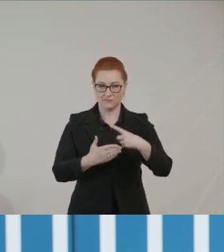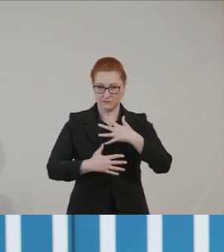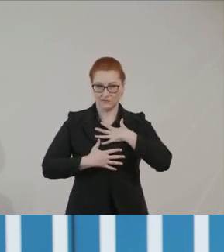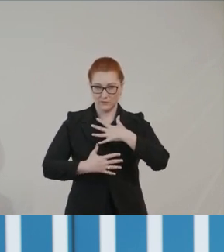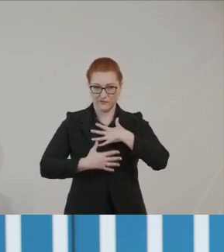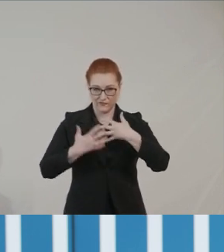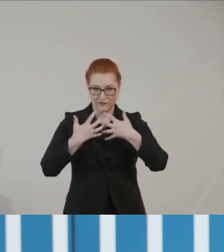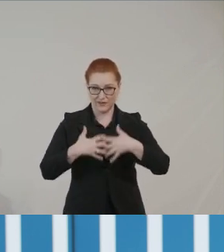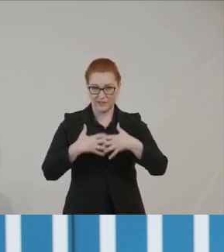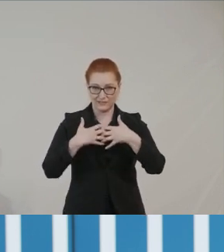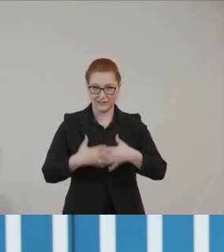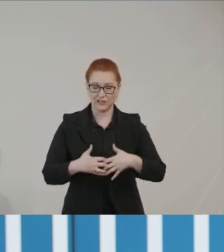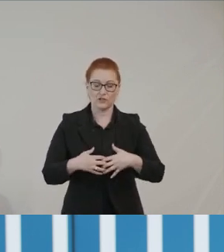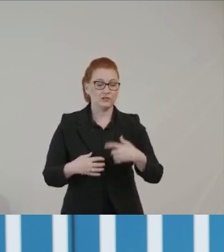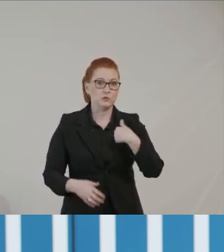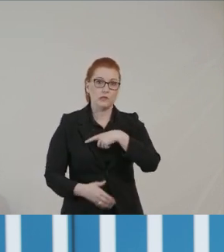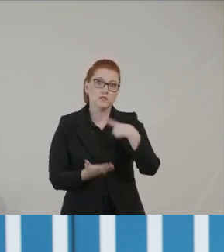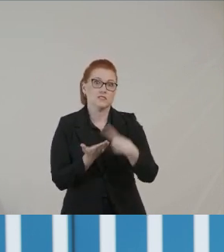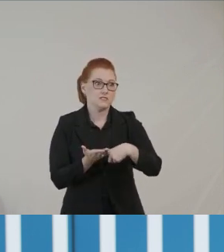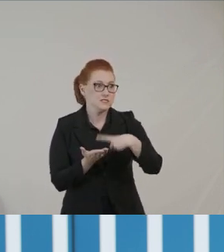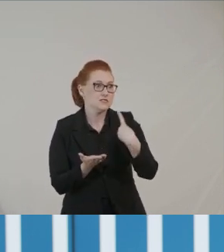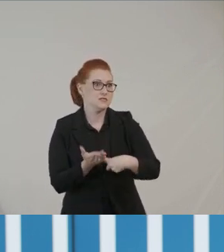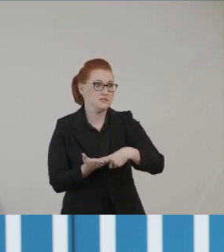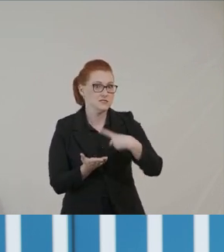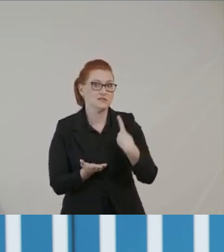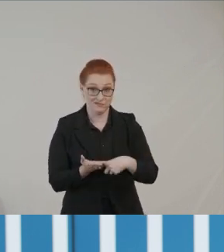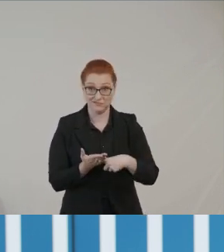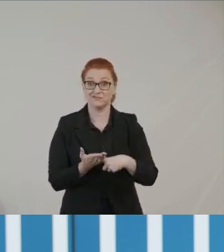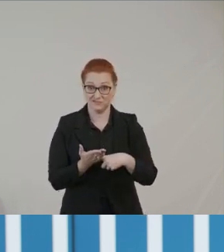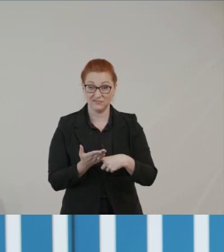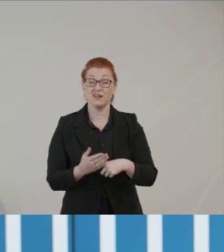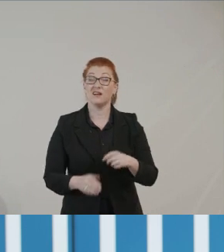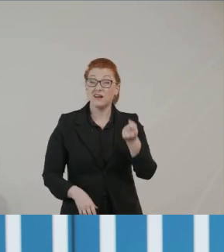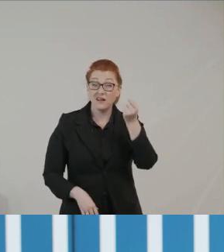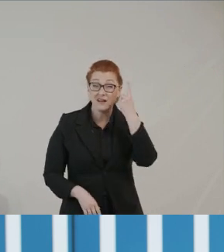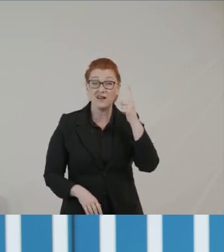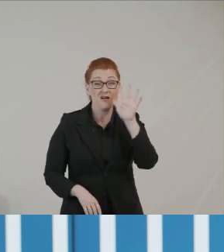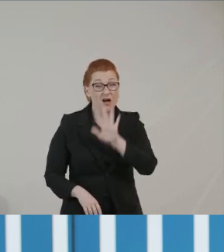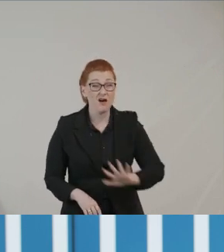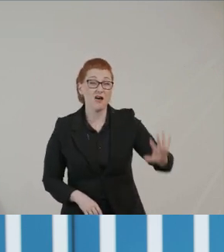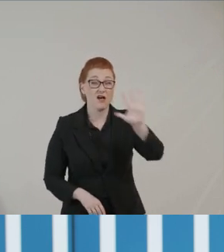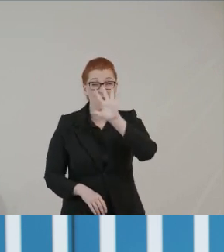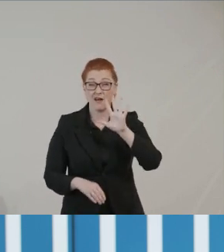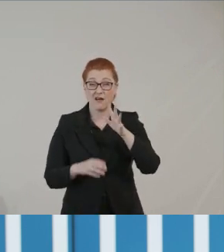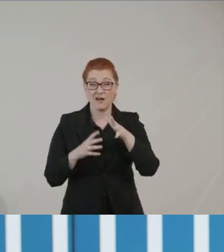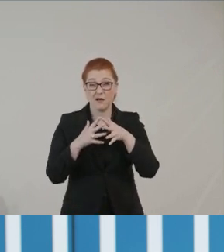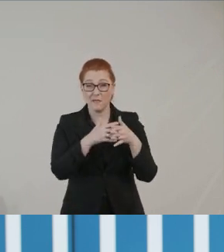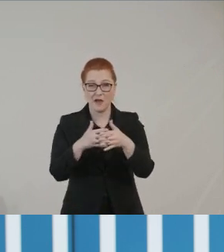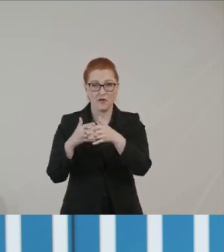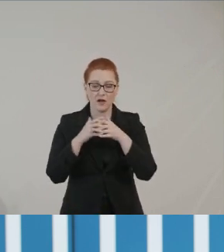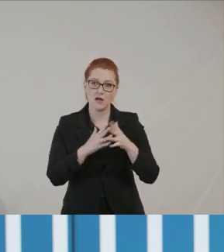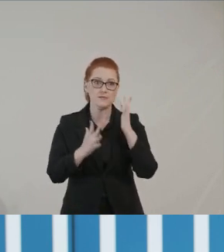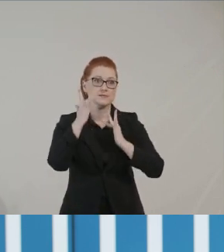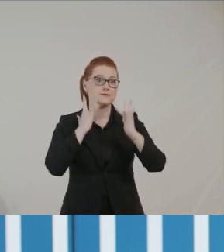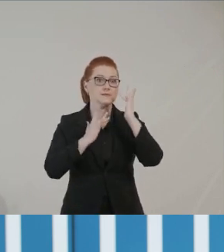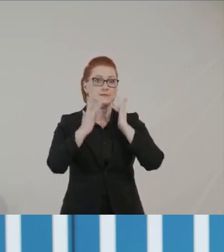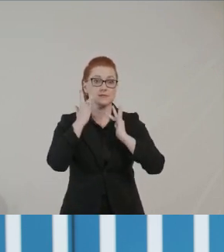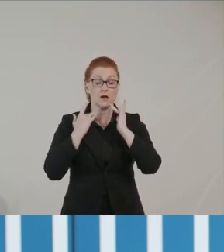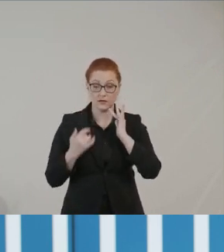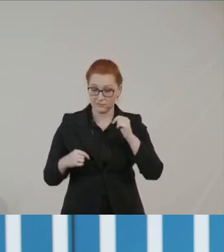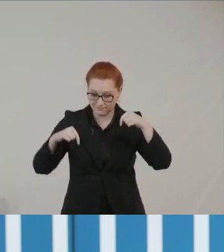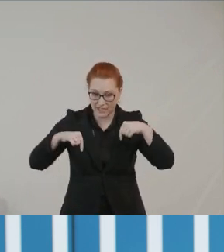apparent shortage of ventilators all across the country. Arizona got to work to not only figure out how